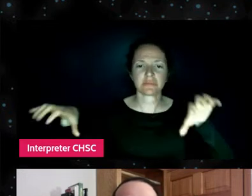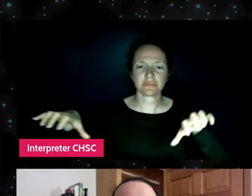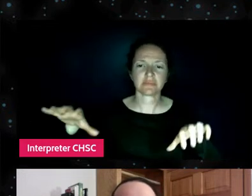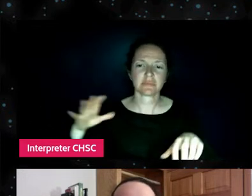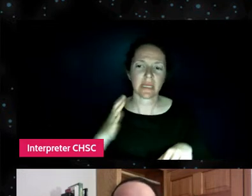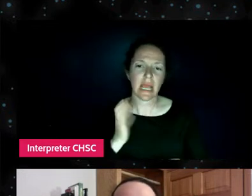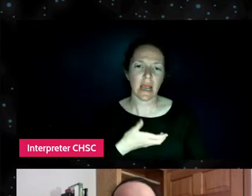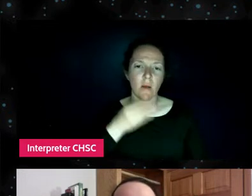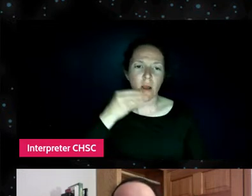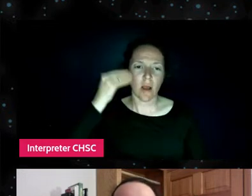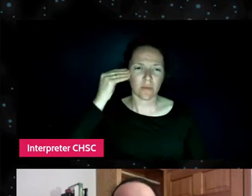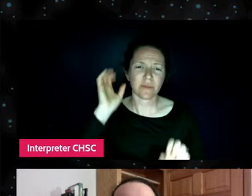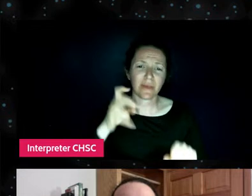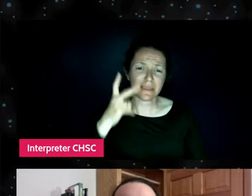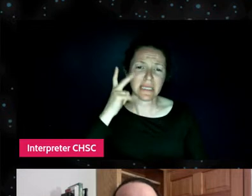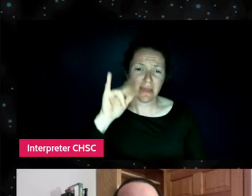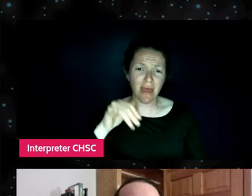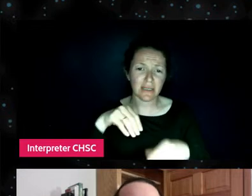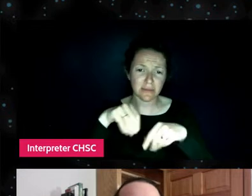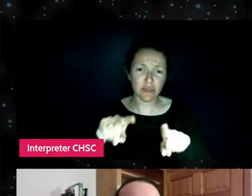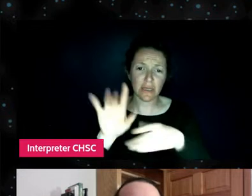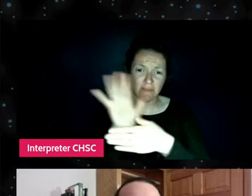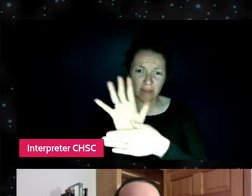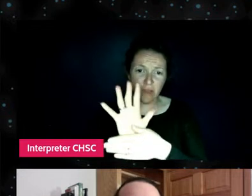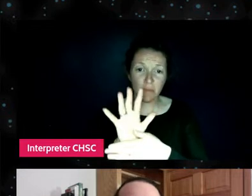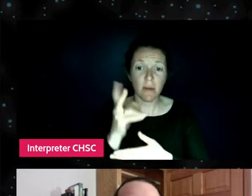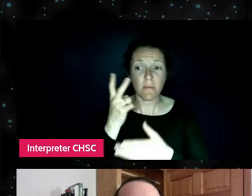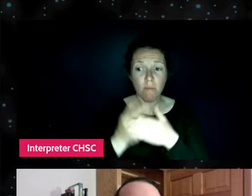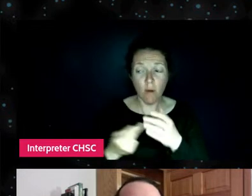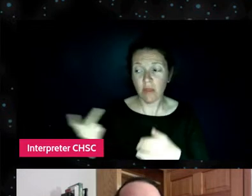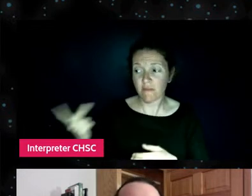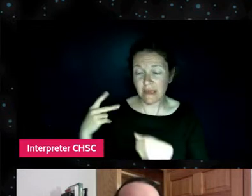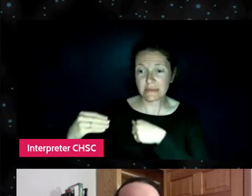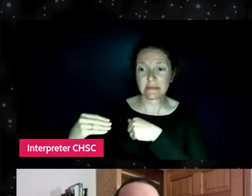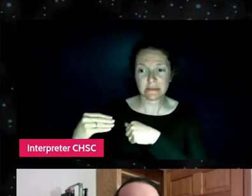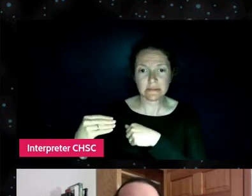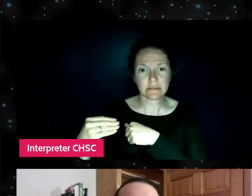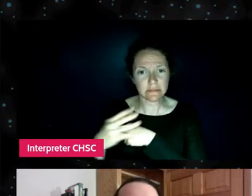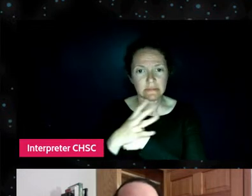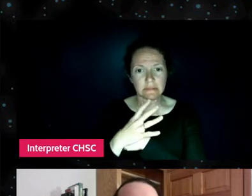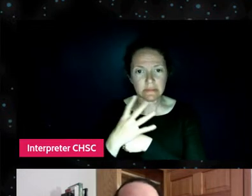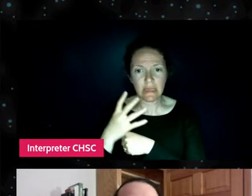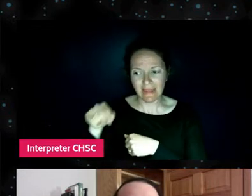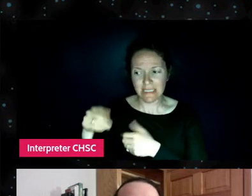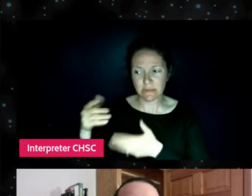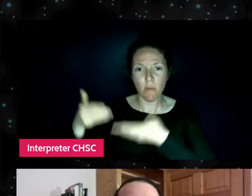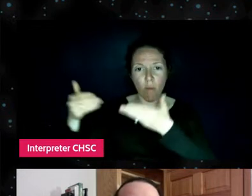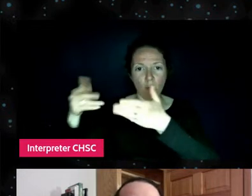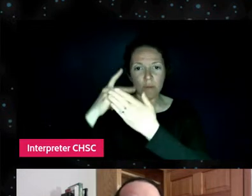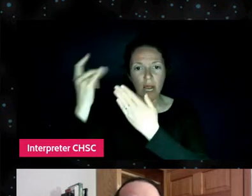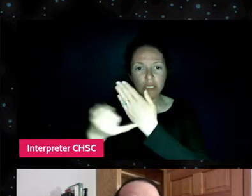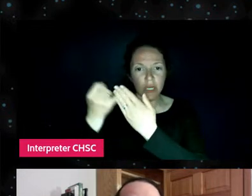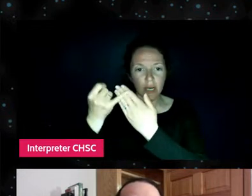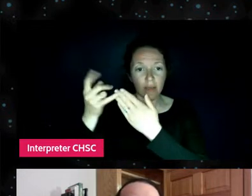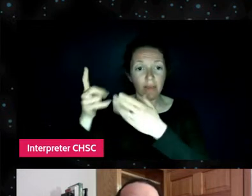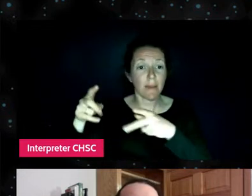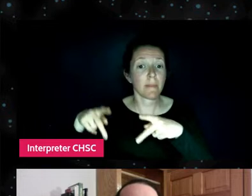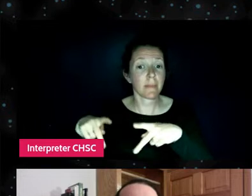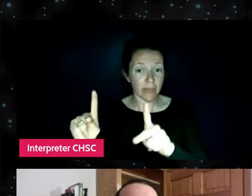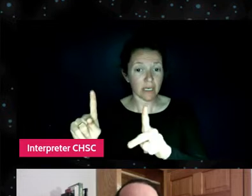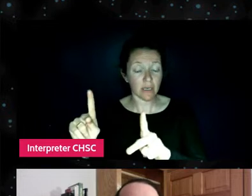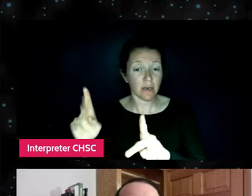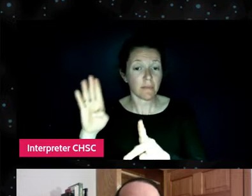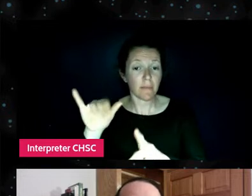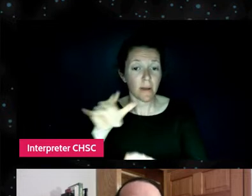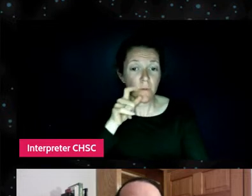film. And we were both being touched by this proposed project, which was being permitted ultimately